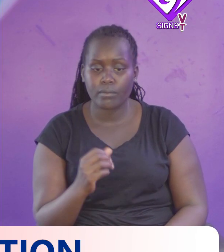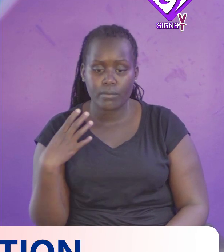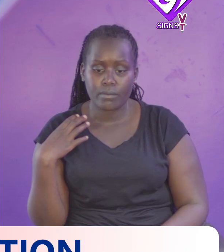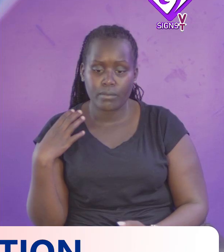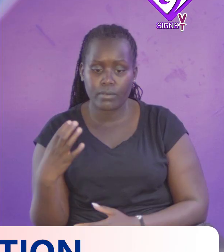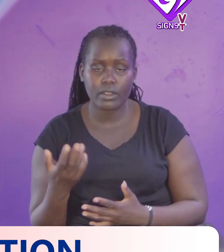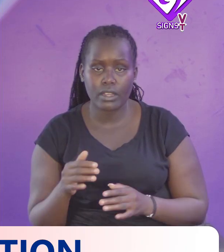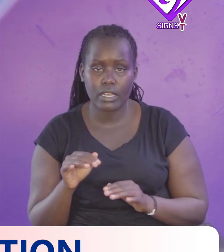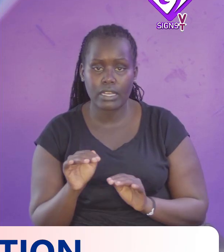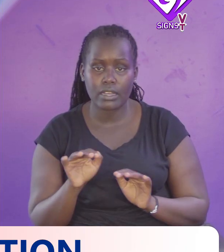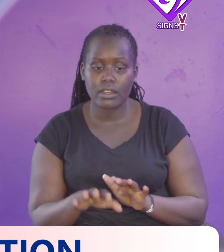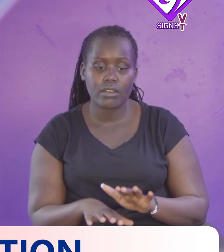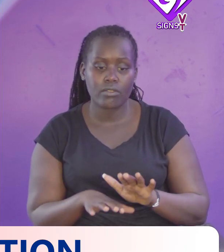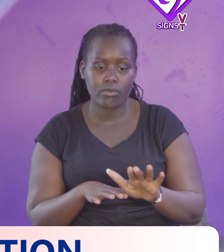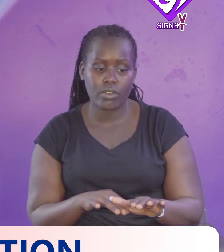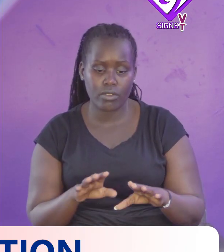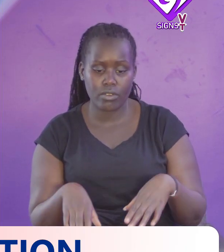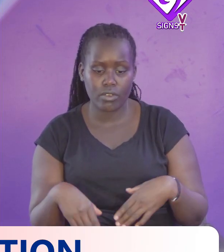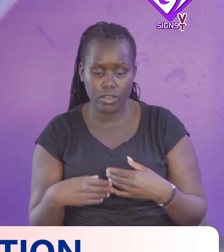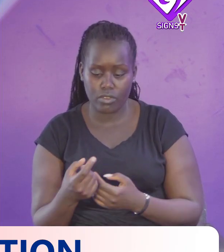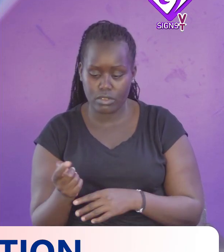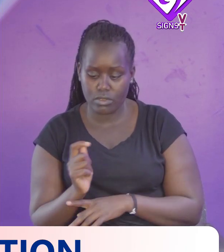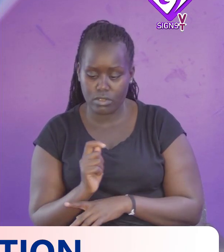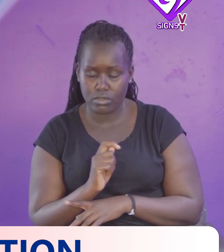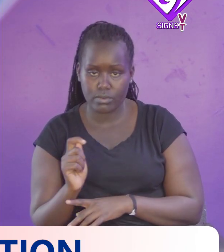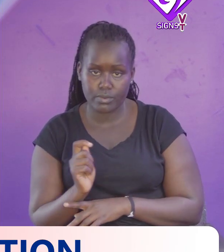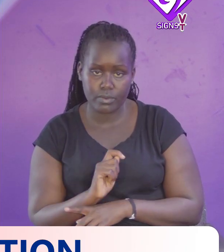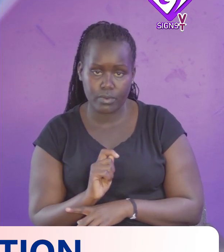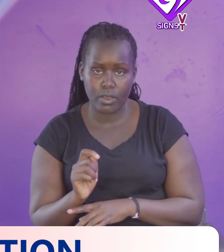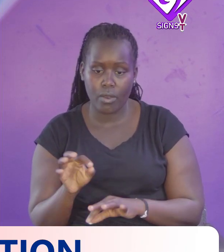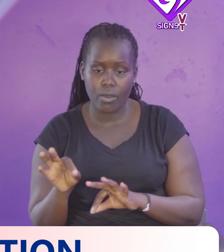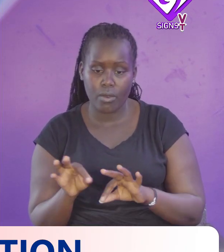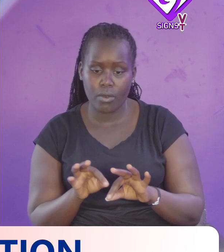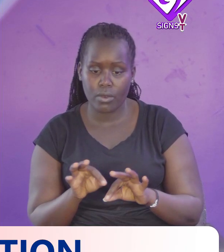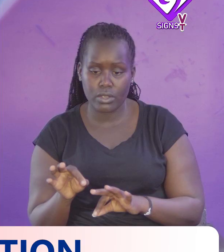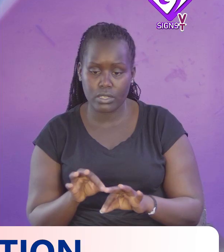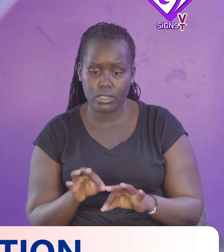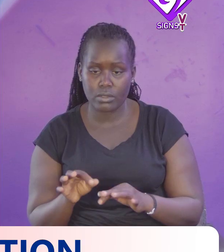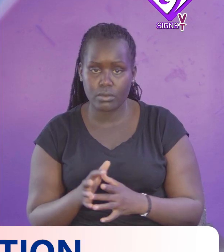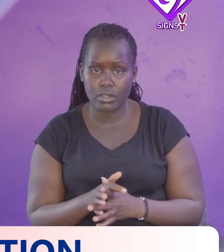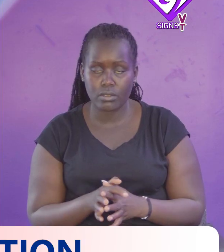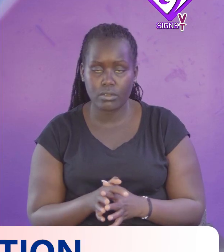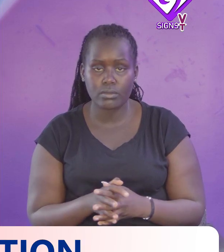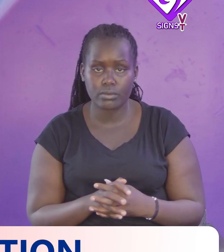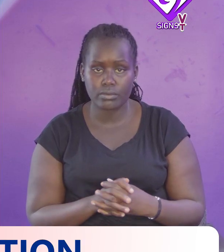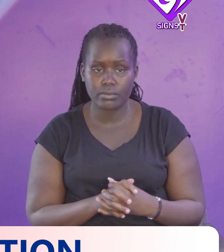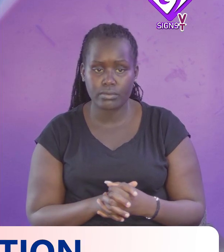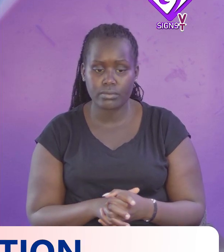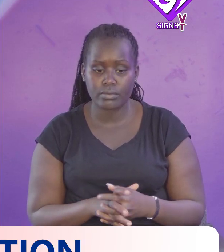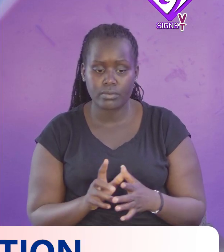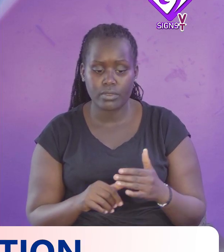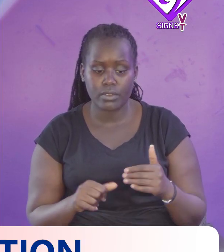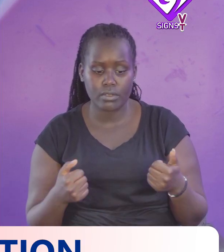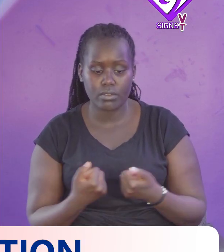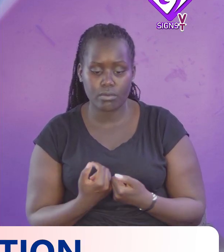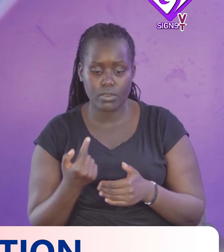Nyayo Stadium was given a bit of training on explaining bodies to a blind person. What happened? I entered